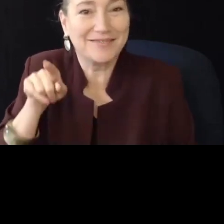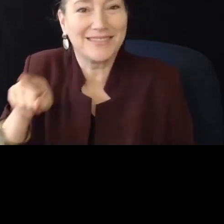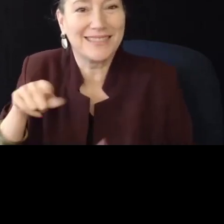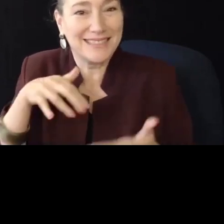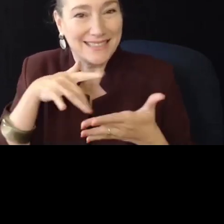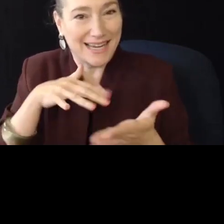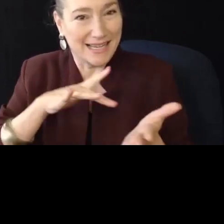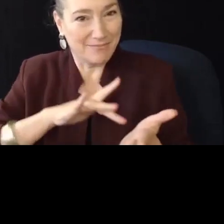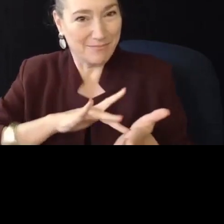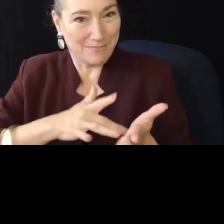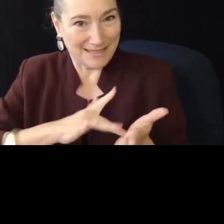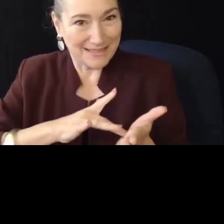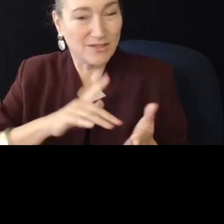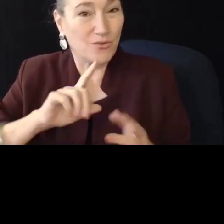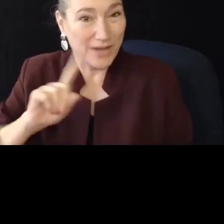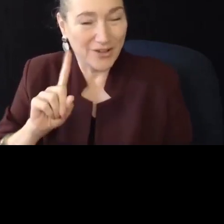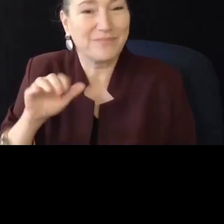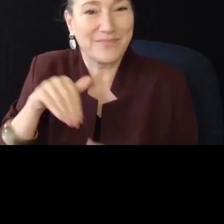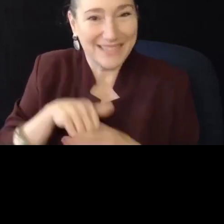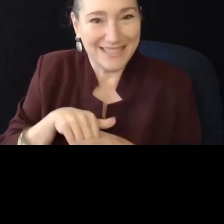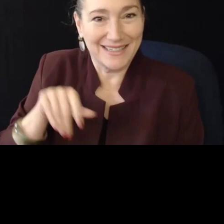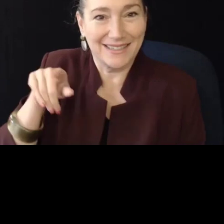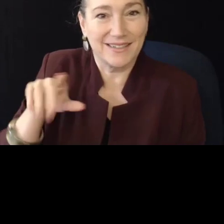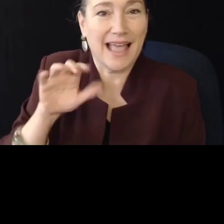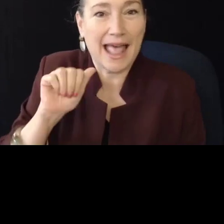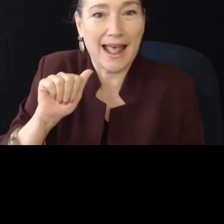and she is from New York.